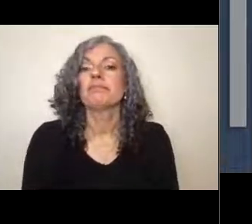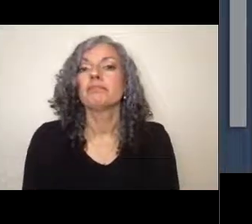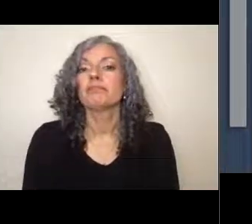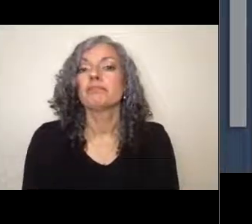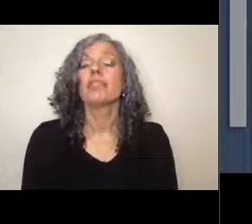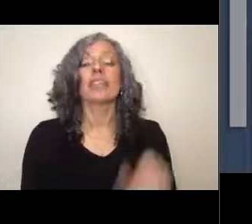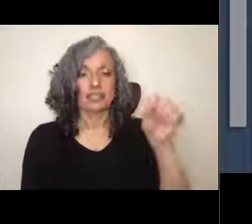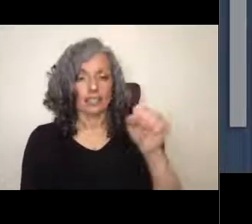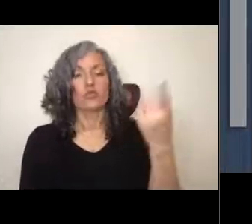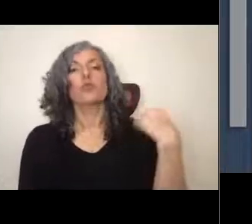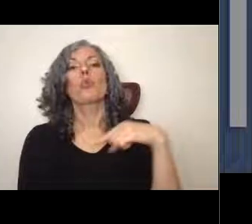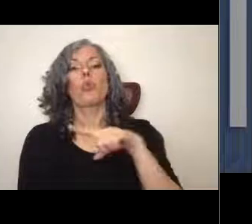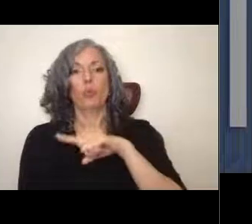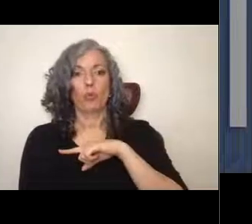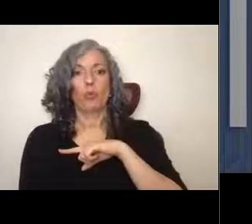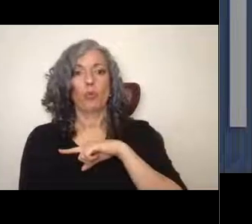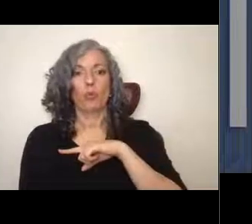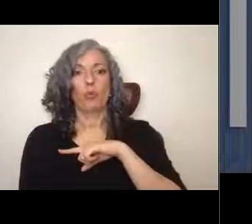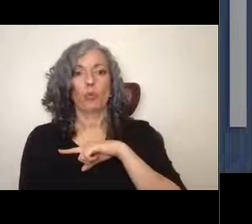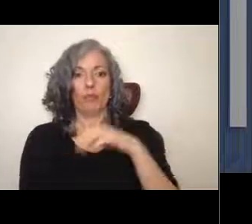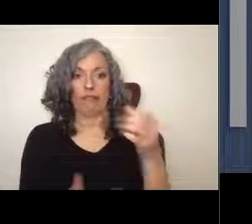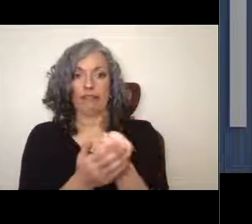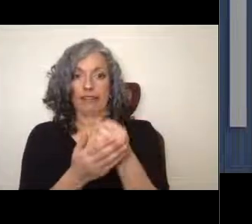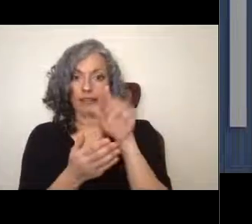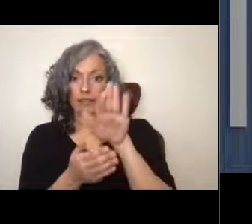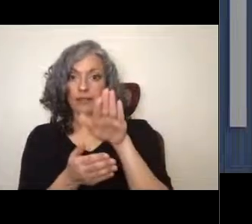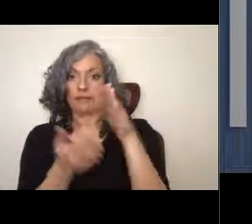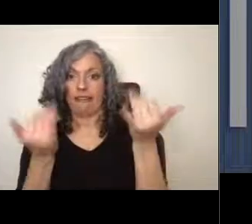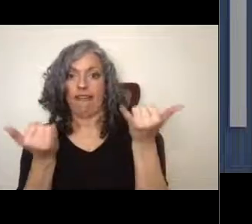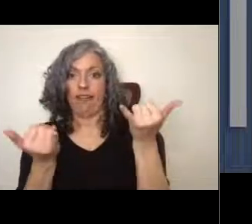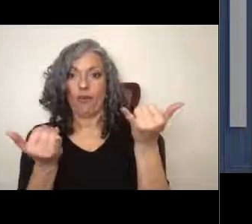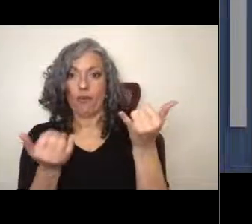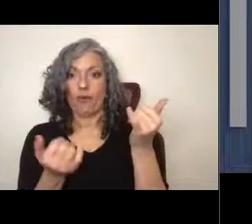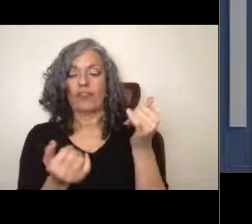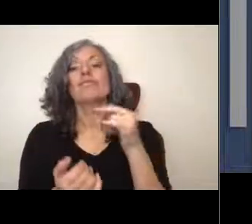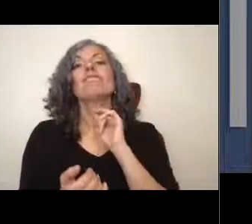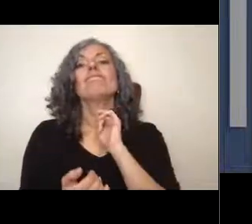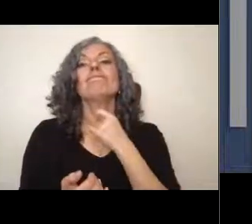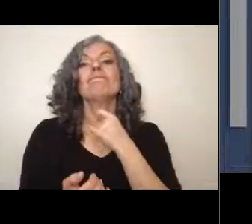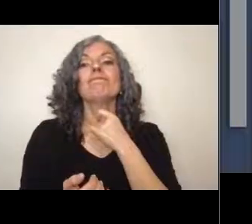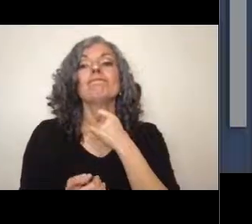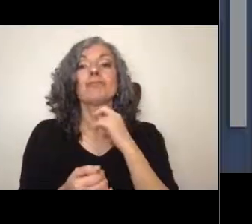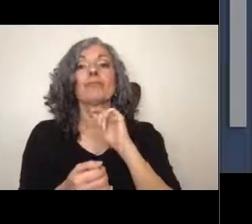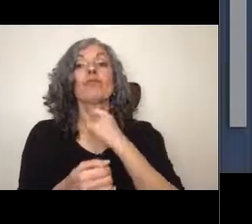Yes, we're going to get him unmuted right now. Keith, you should be able to unmute yourself and make your comment.